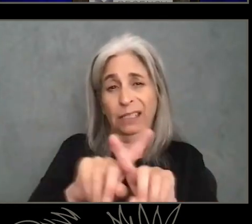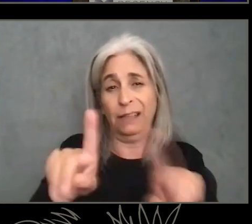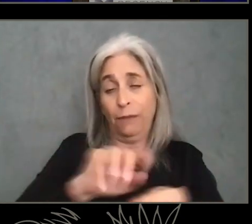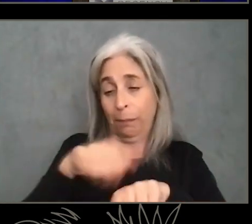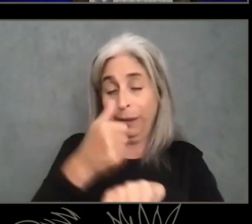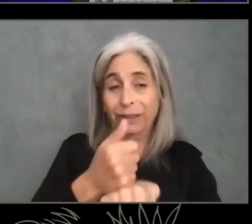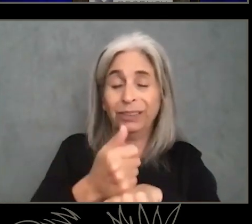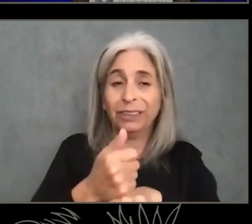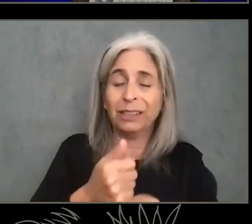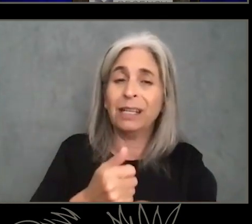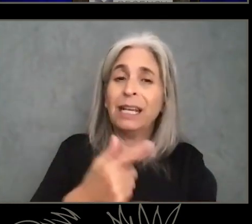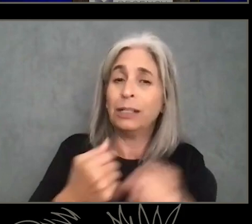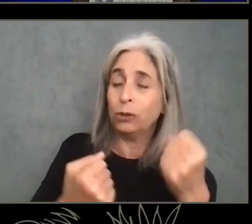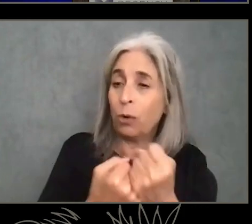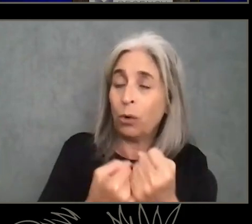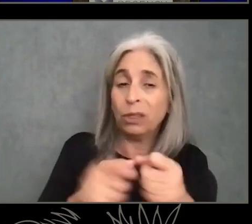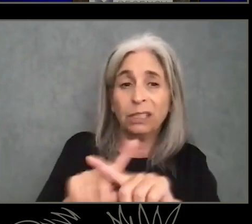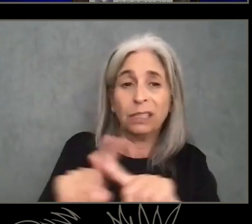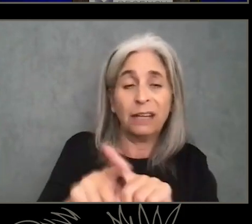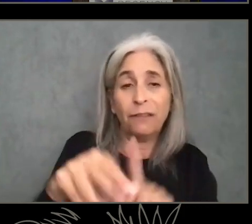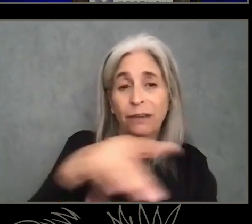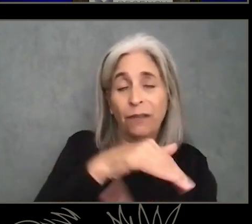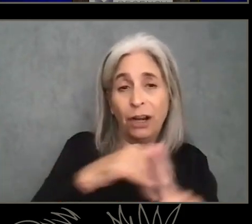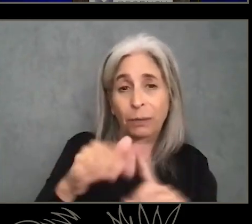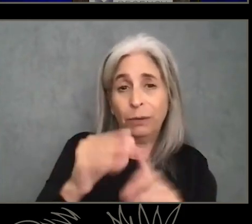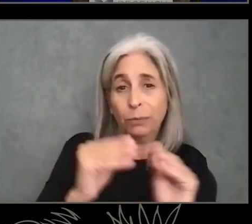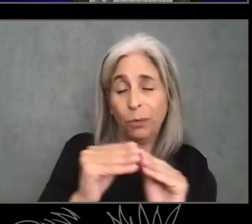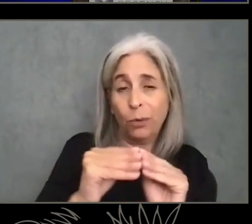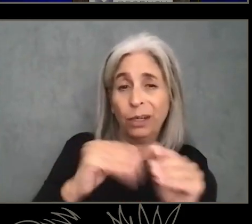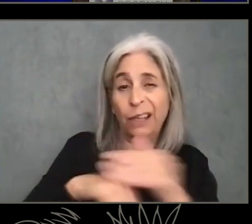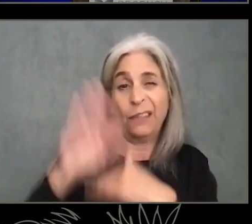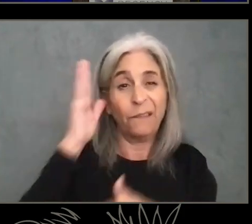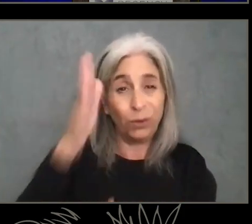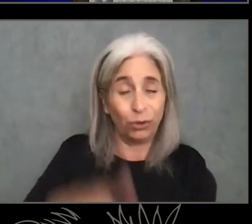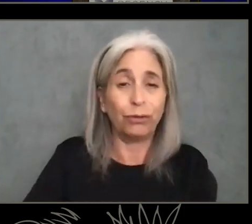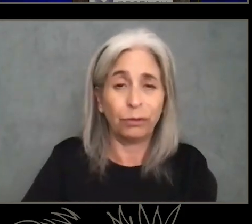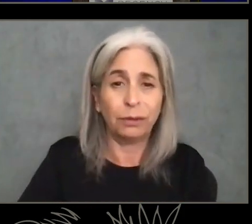builds and be able to support these different more environments in the future.